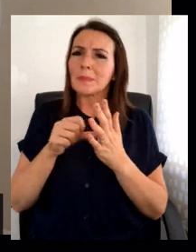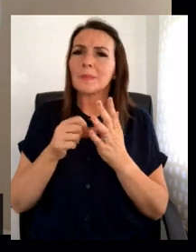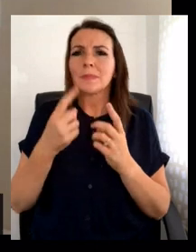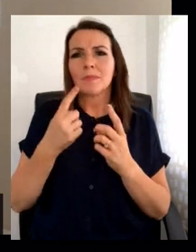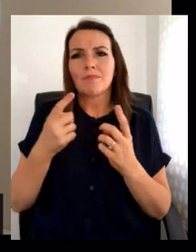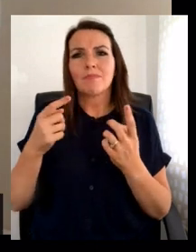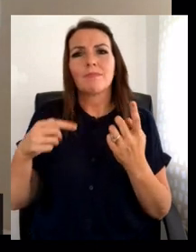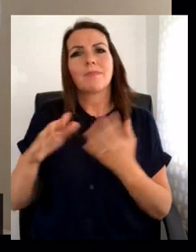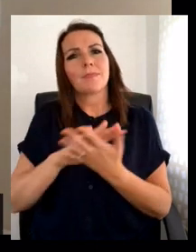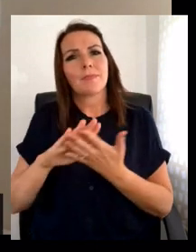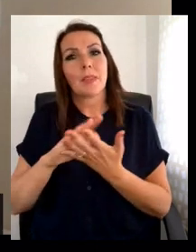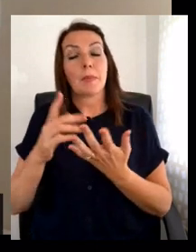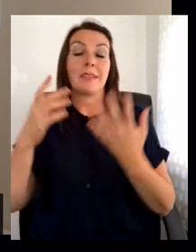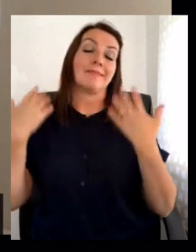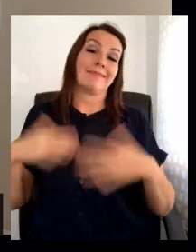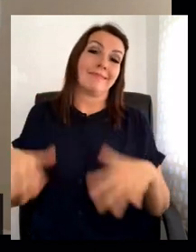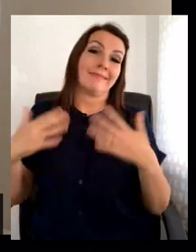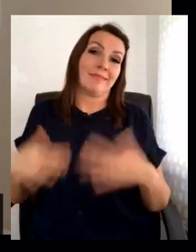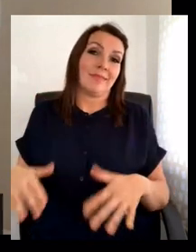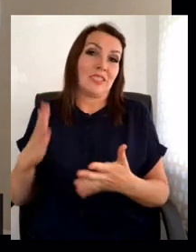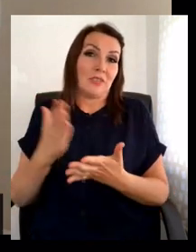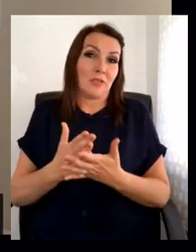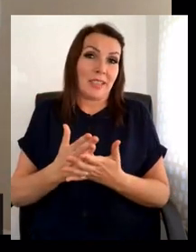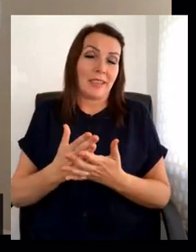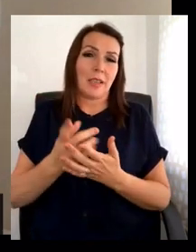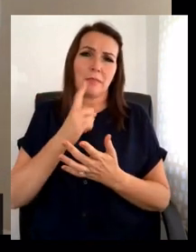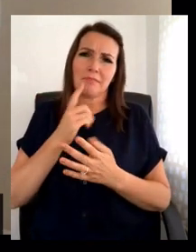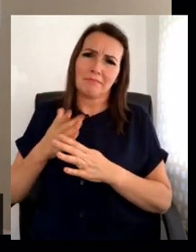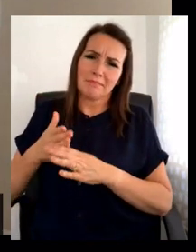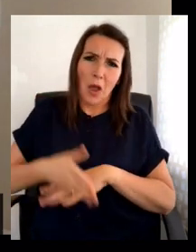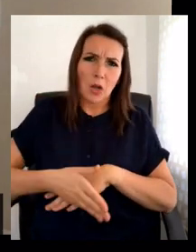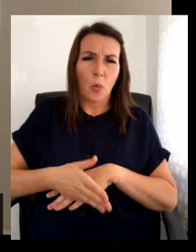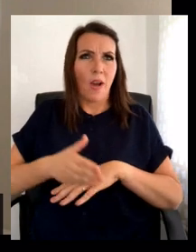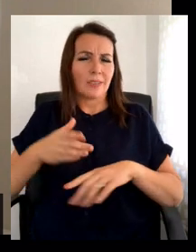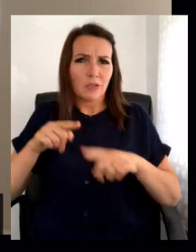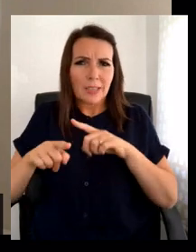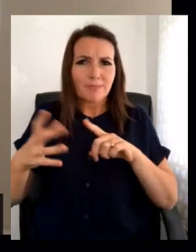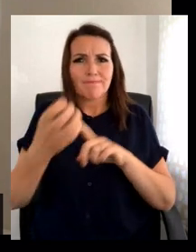was amazing. The team went above and beyond to try and make it work, and, you know,